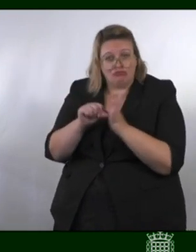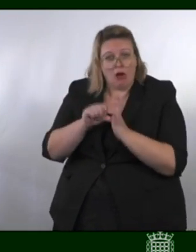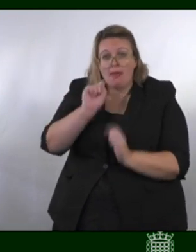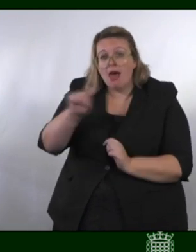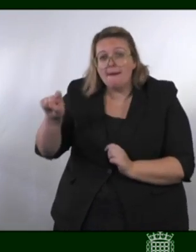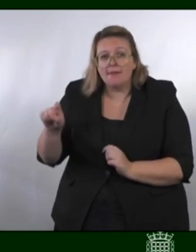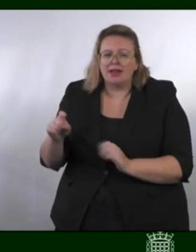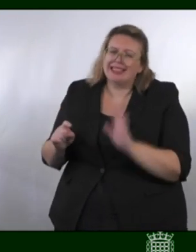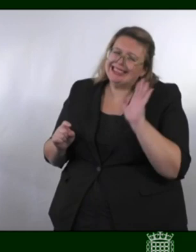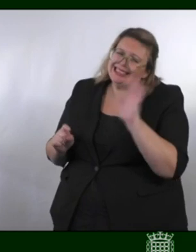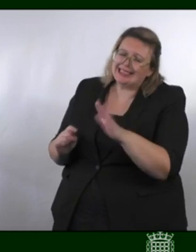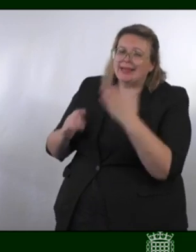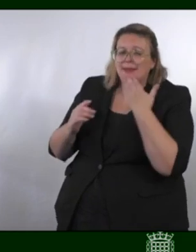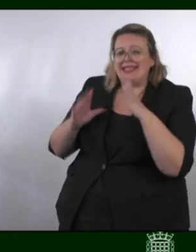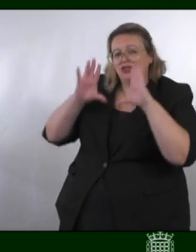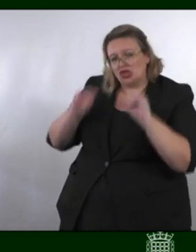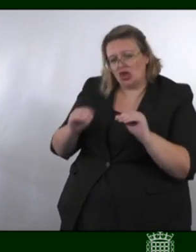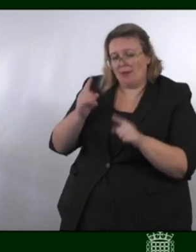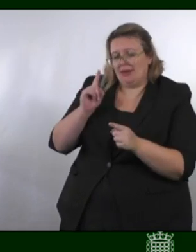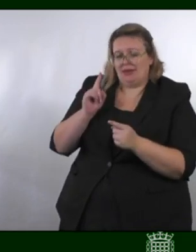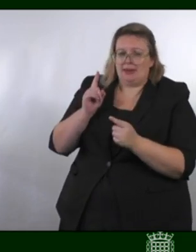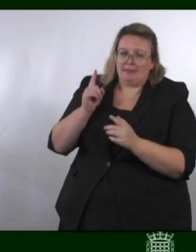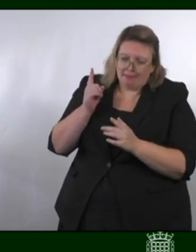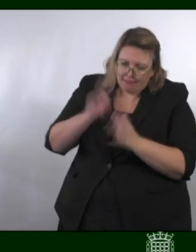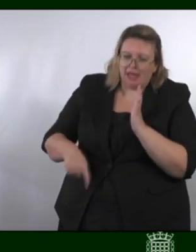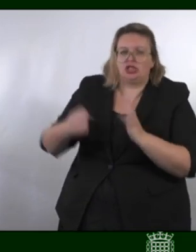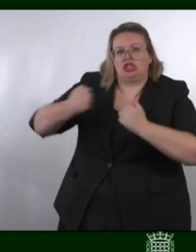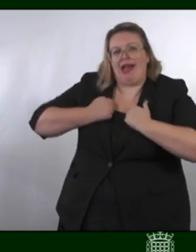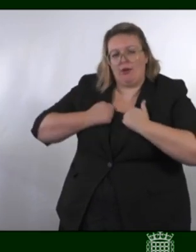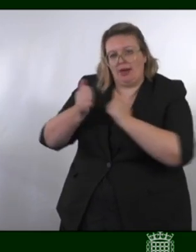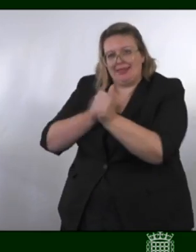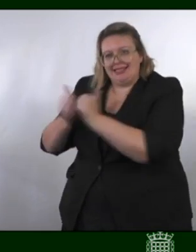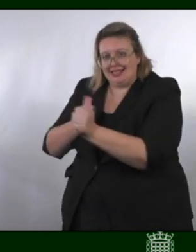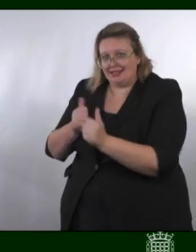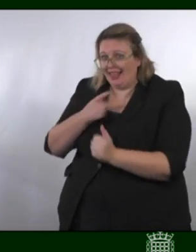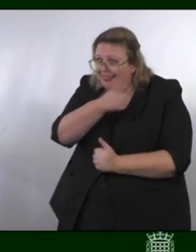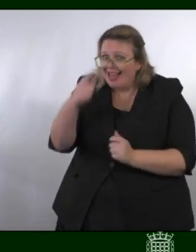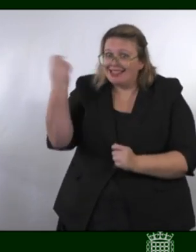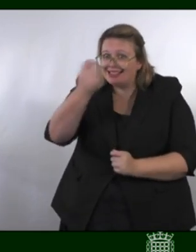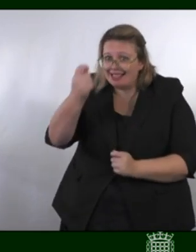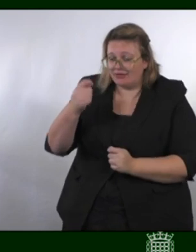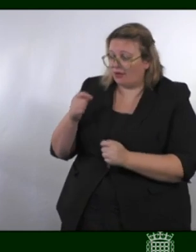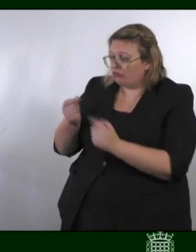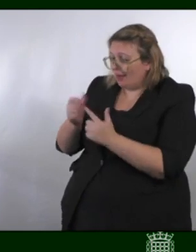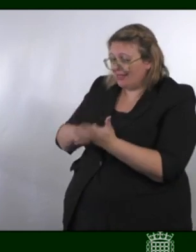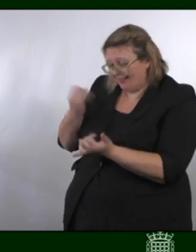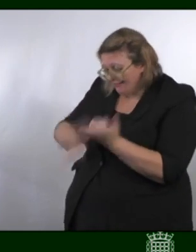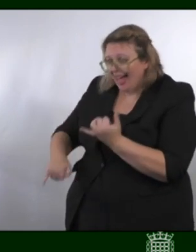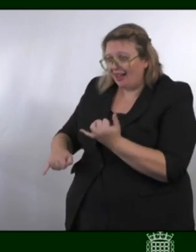he stop punishing successful Nottingham businesses for his failure and give them the help they desperately